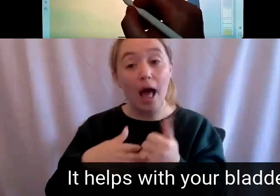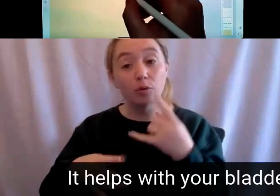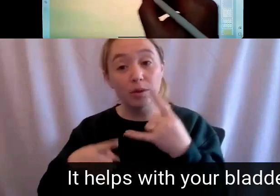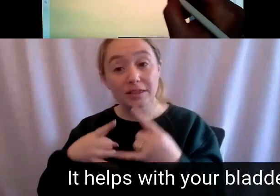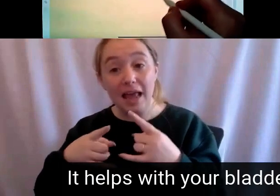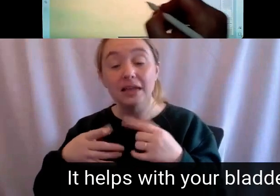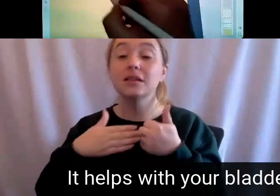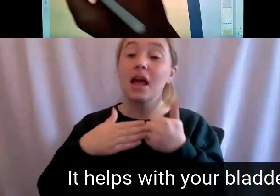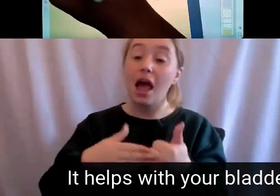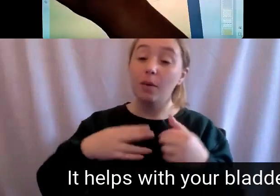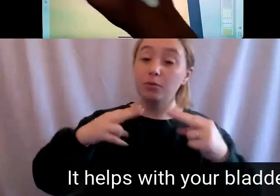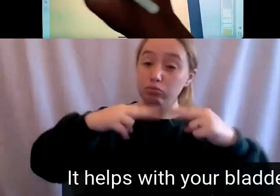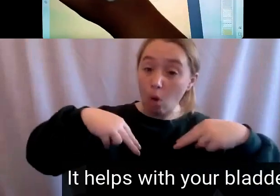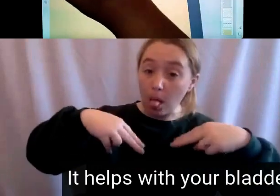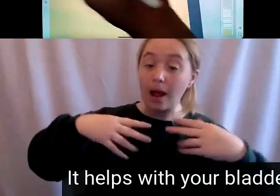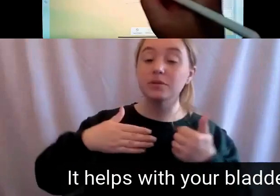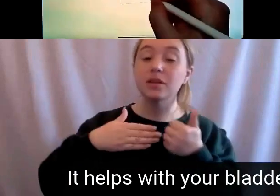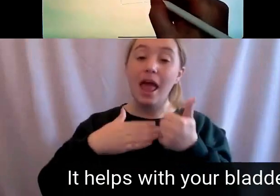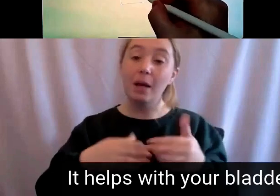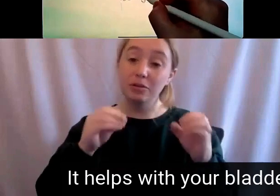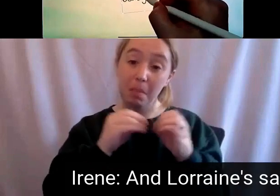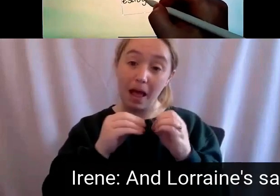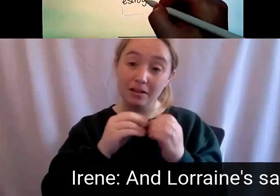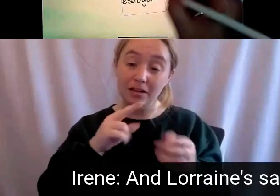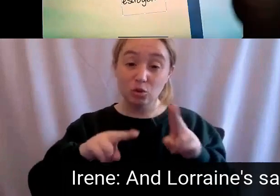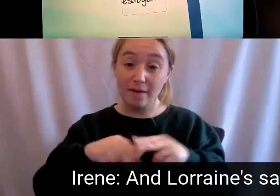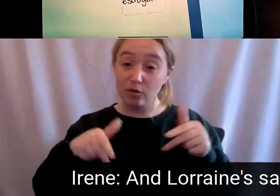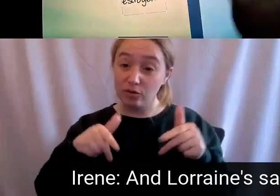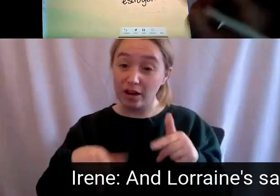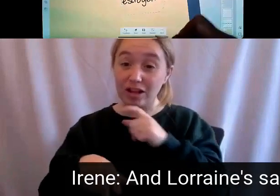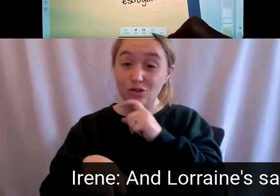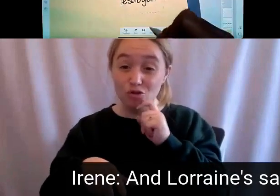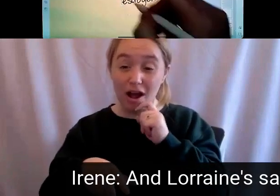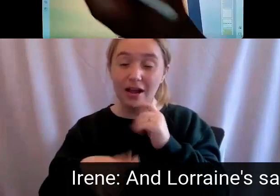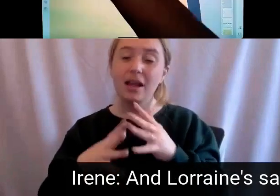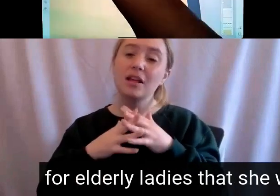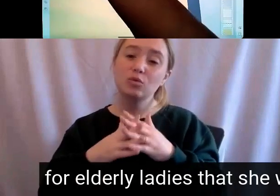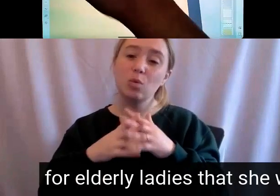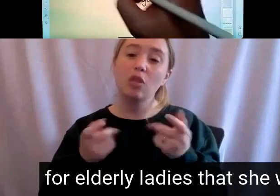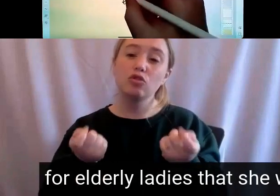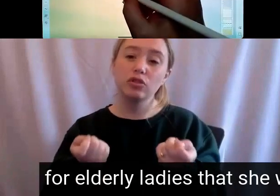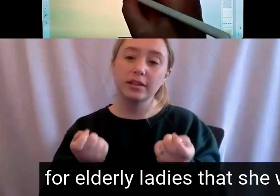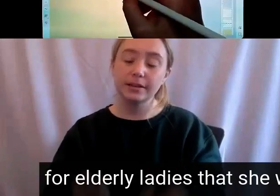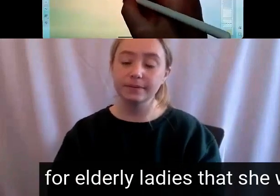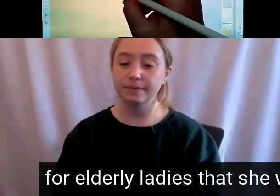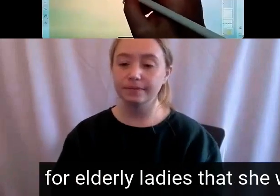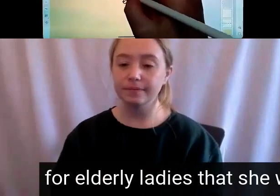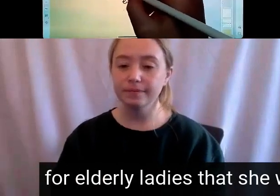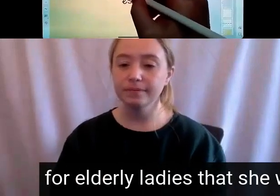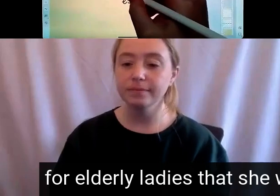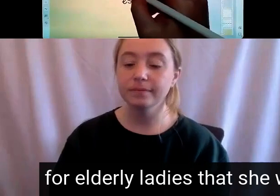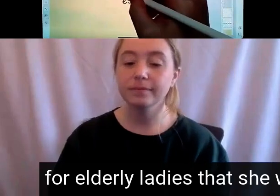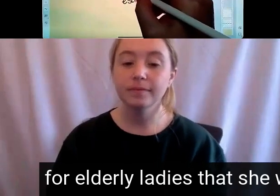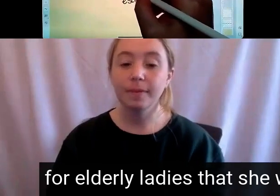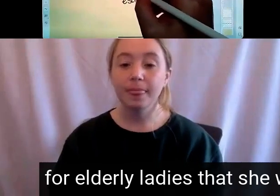It helps with your bladder. It's a good thing to treat. And Lorraine's saying it's a very big concern for elderly ladies that